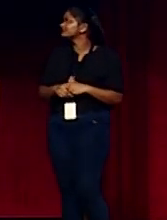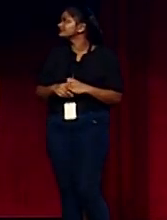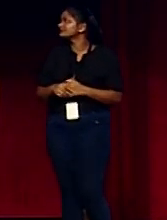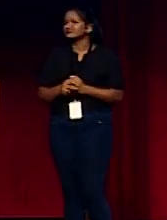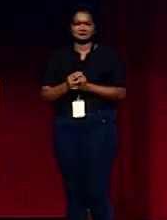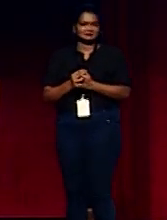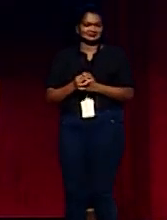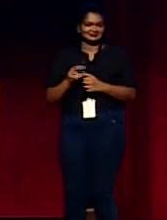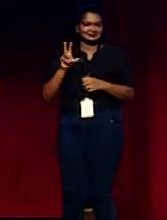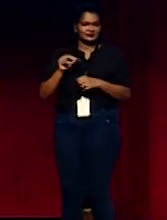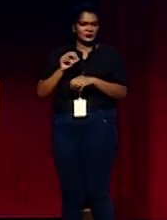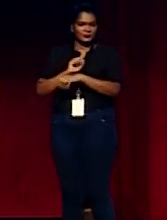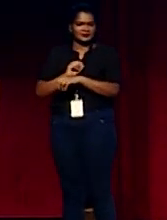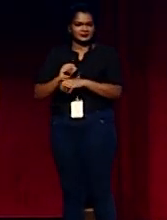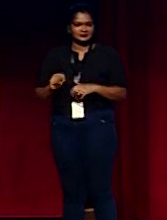then it doesn't work.